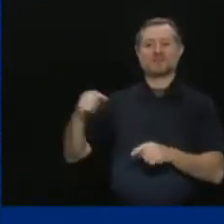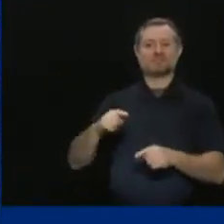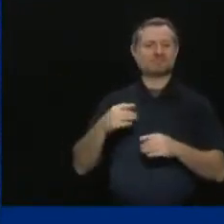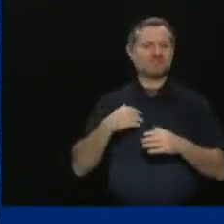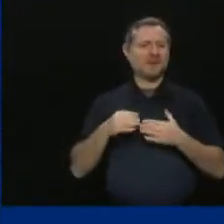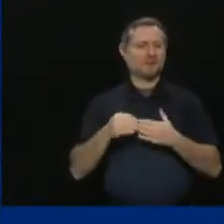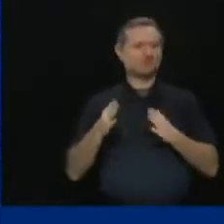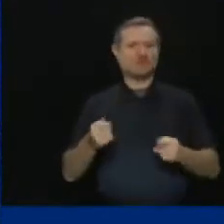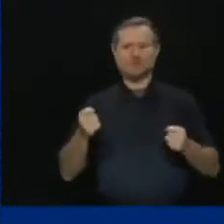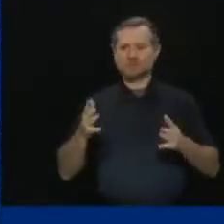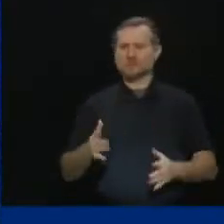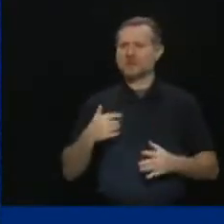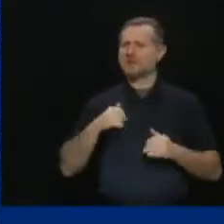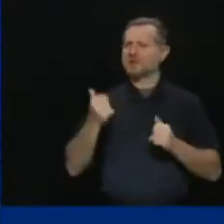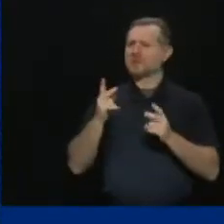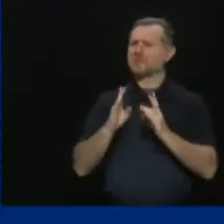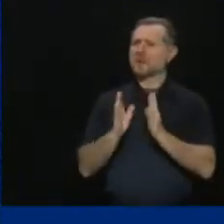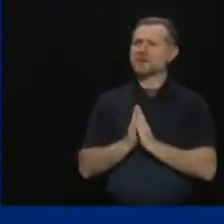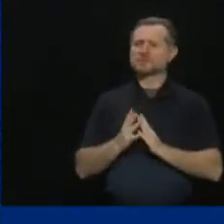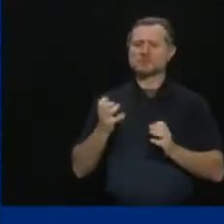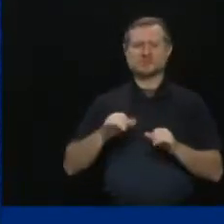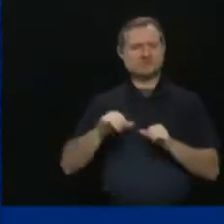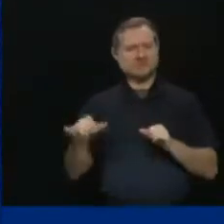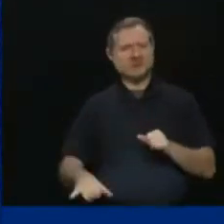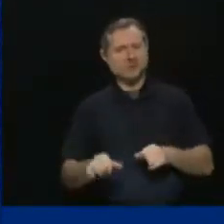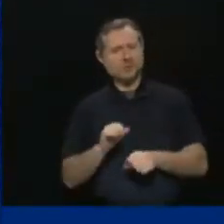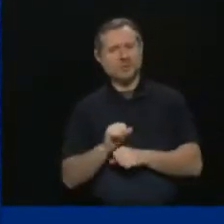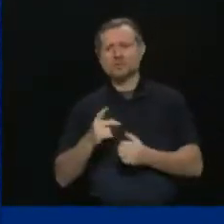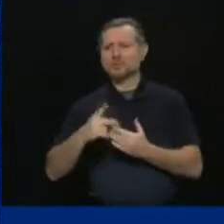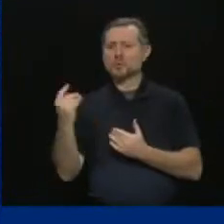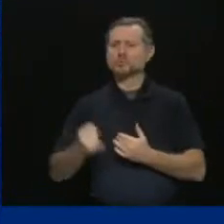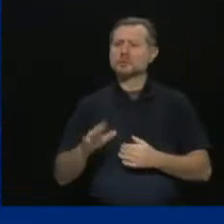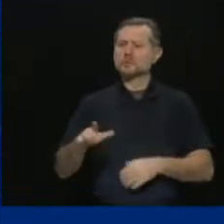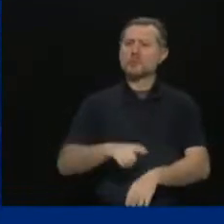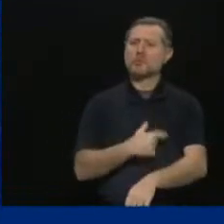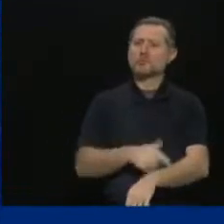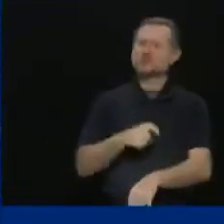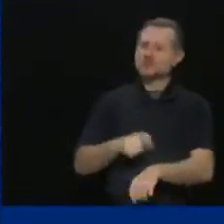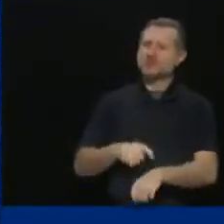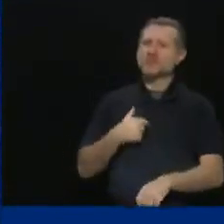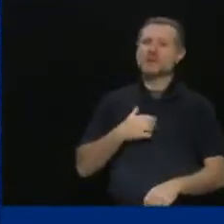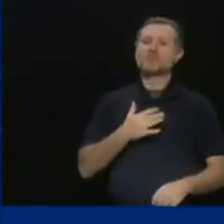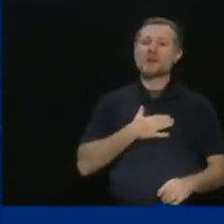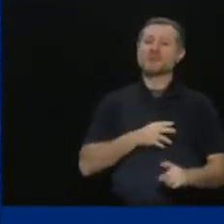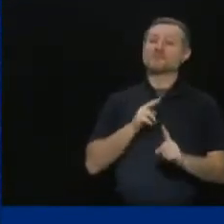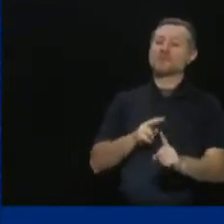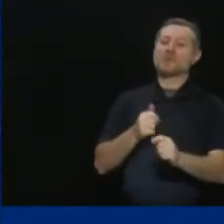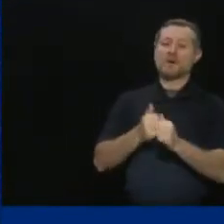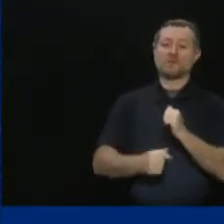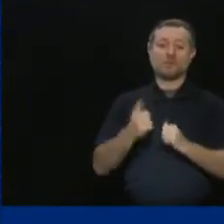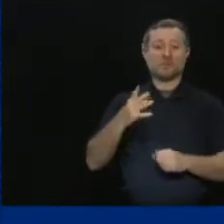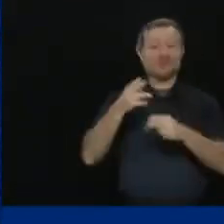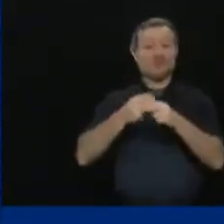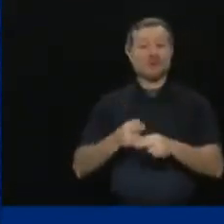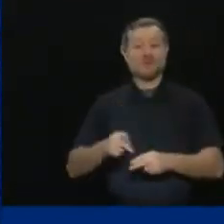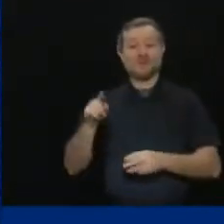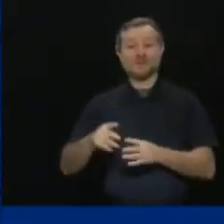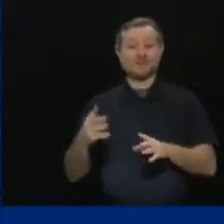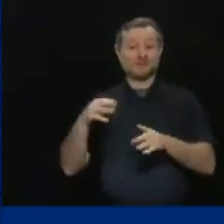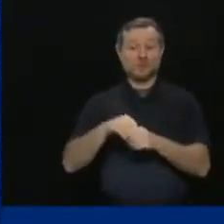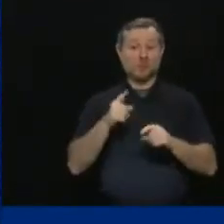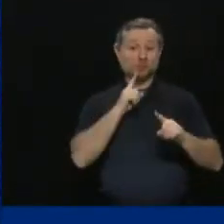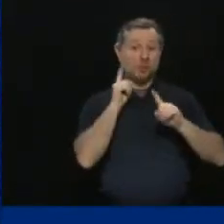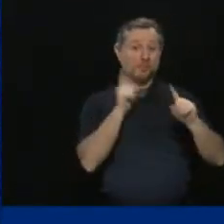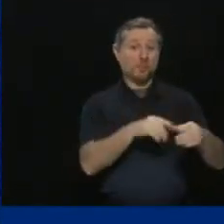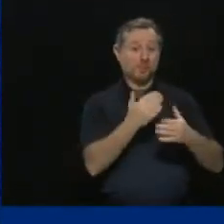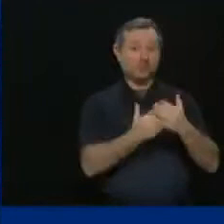been involved in projects I'm working on a long time. But my position was anybody who was named in that report by the Attorney